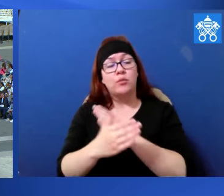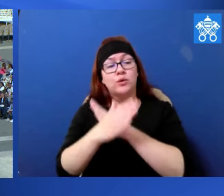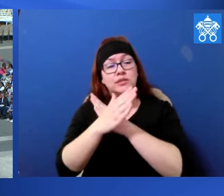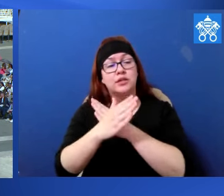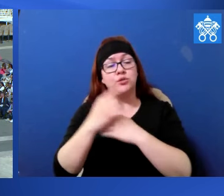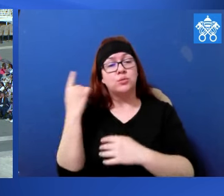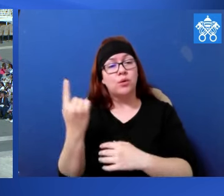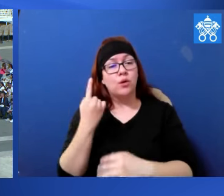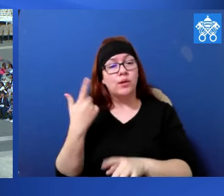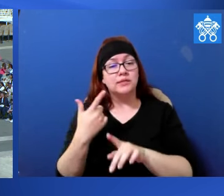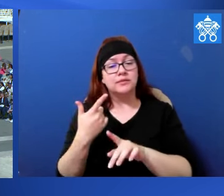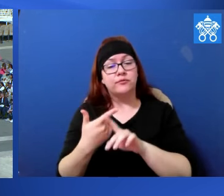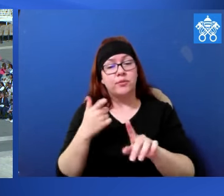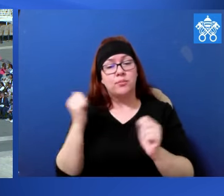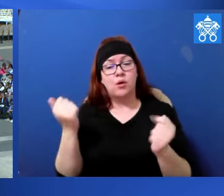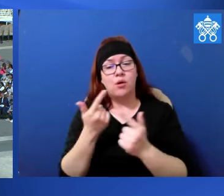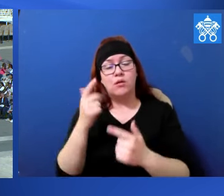all evil.